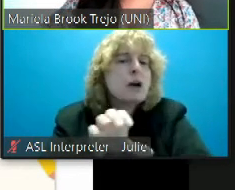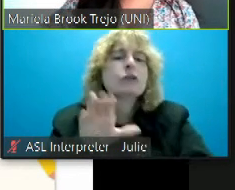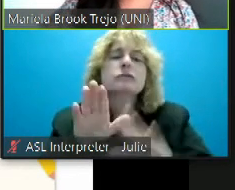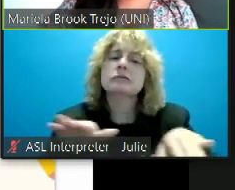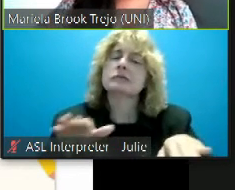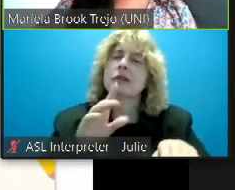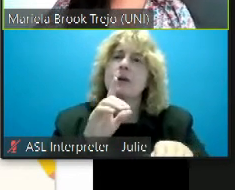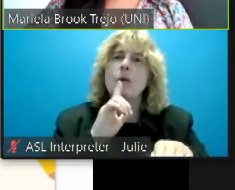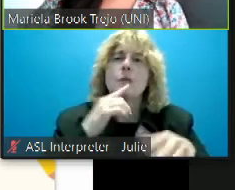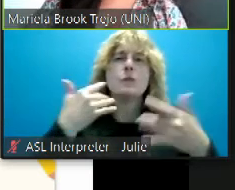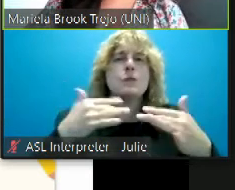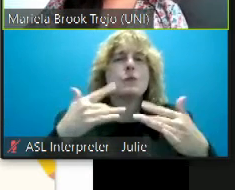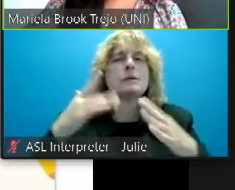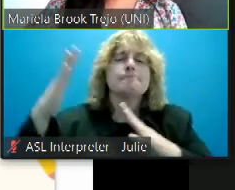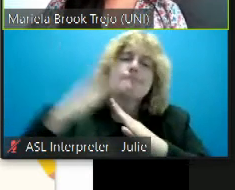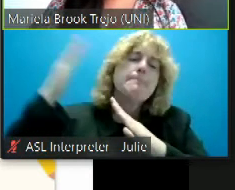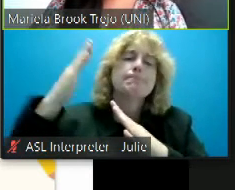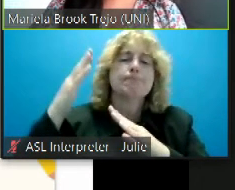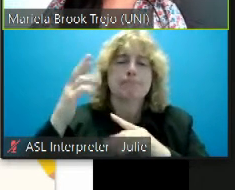Community School.